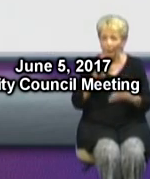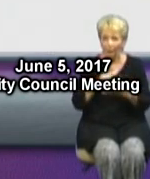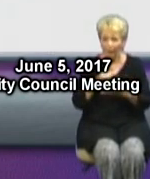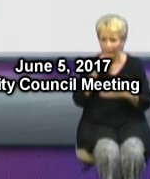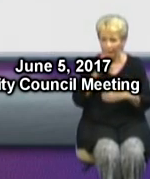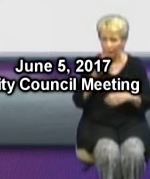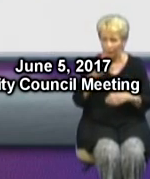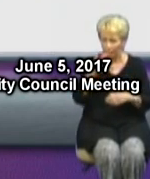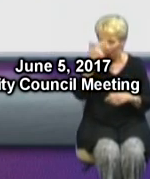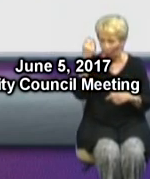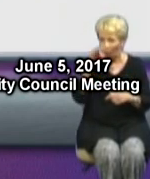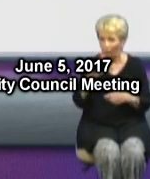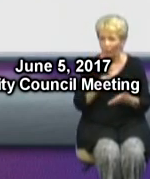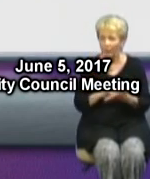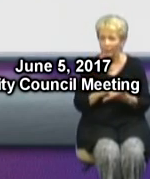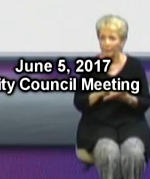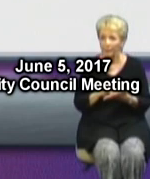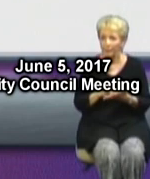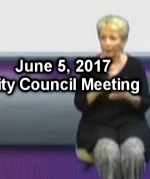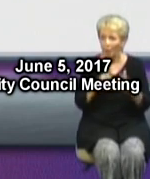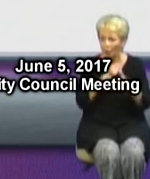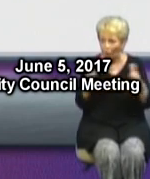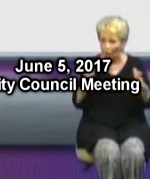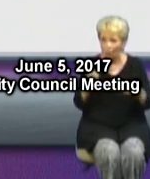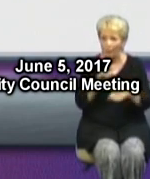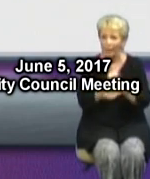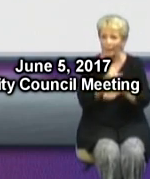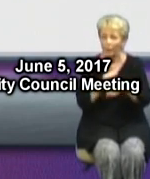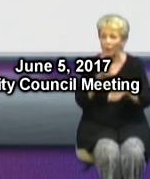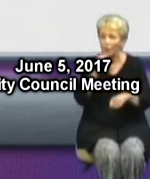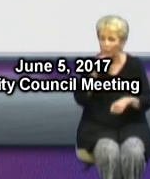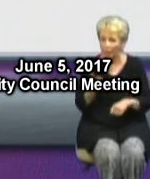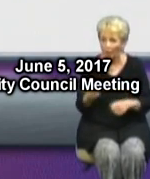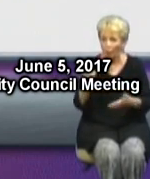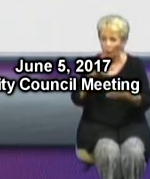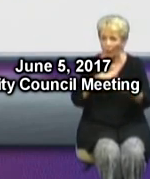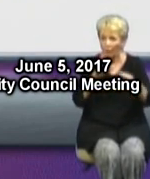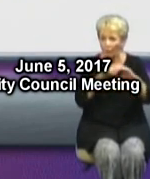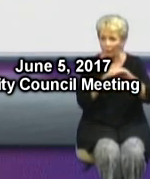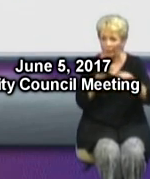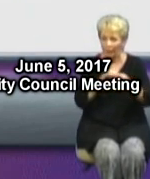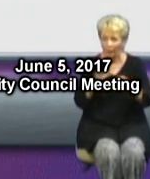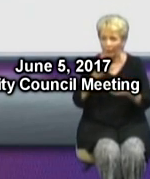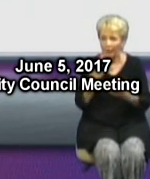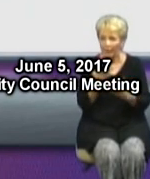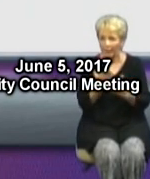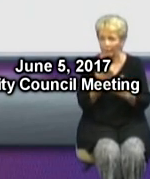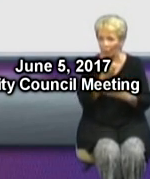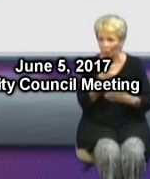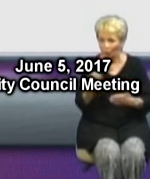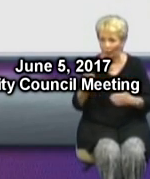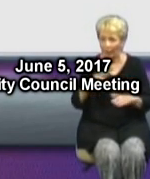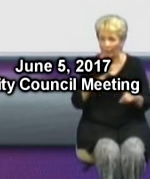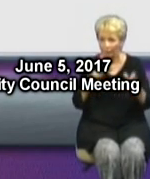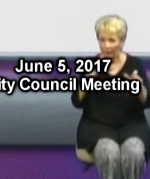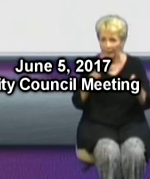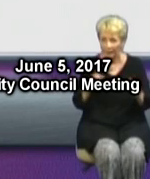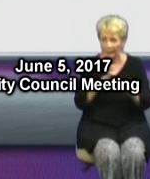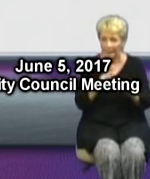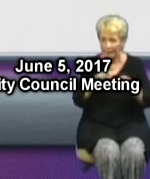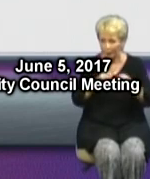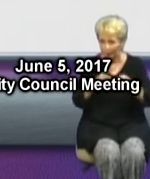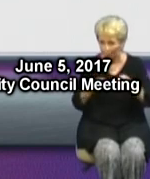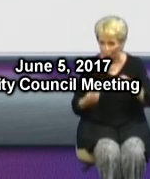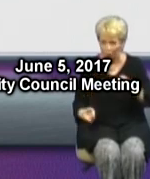a result of, you know, larger industries not reinvesting in their capital equipment as fast as it is